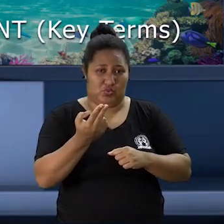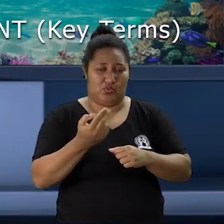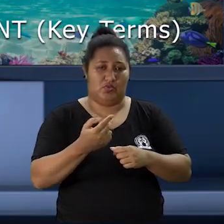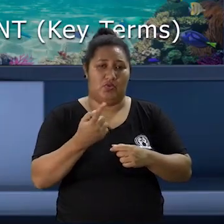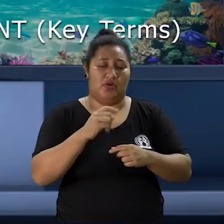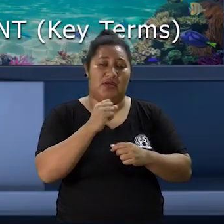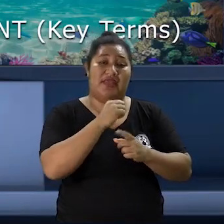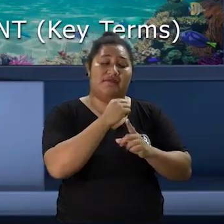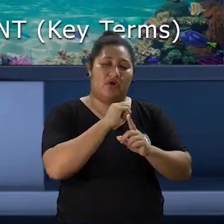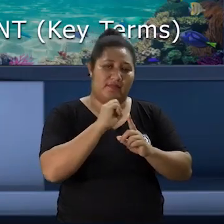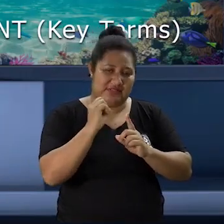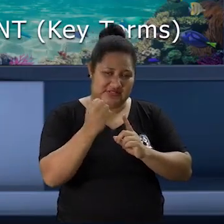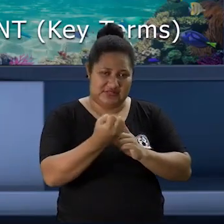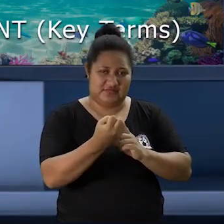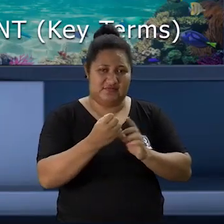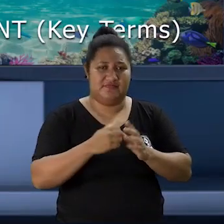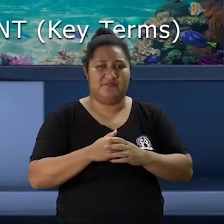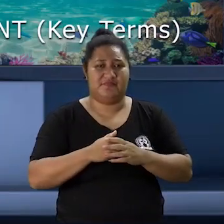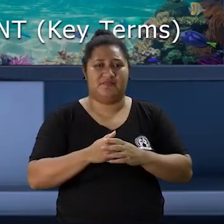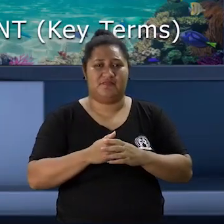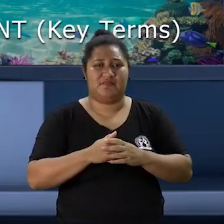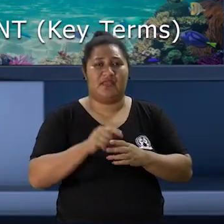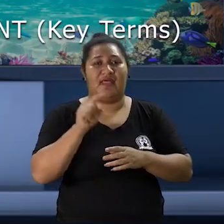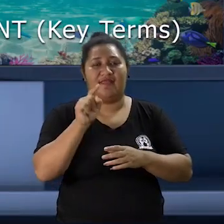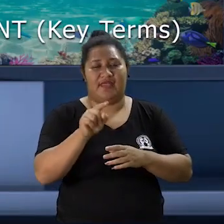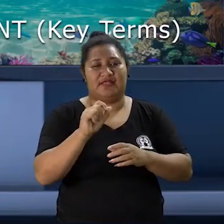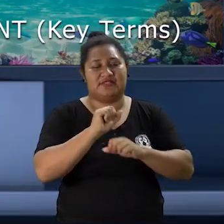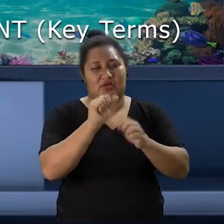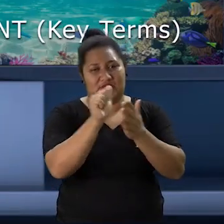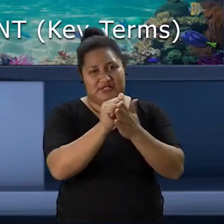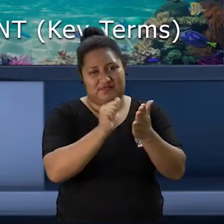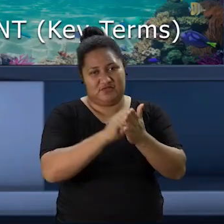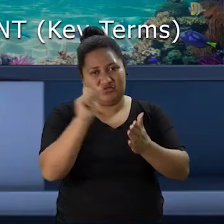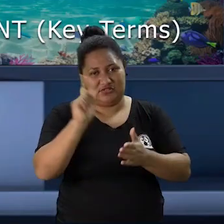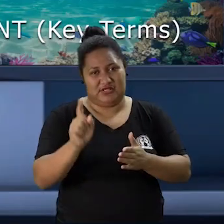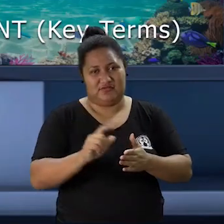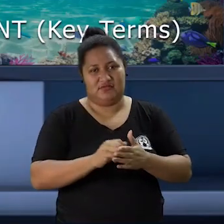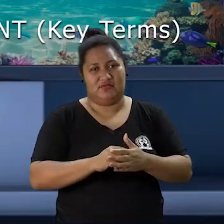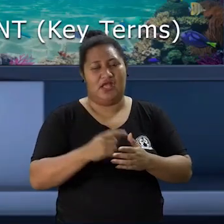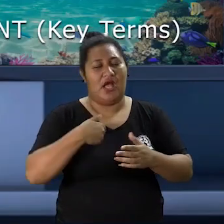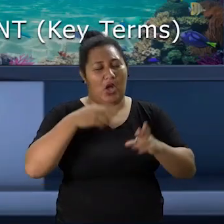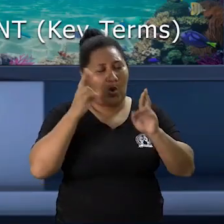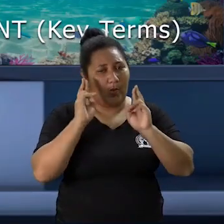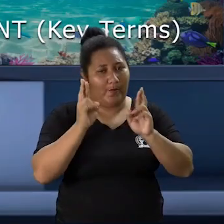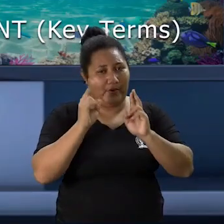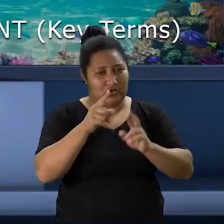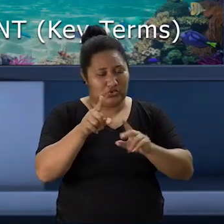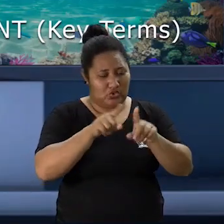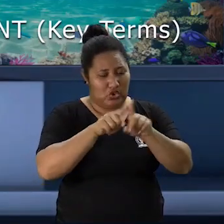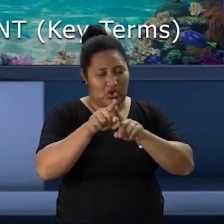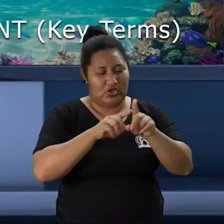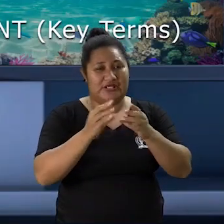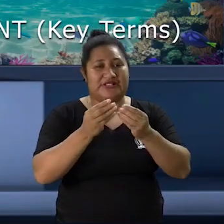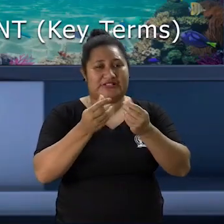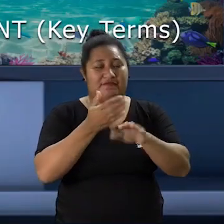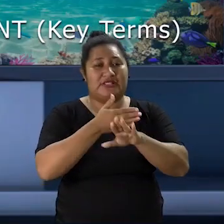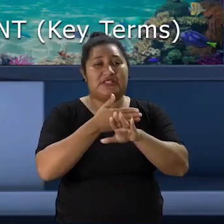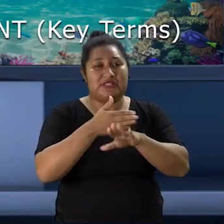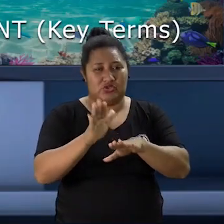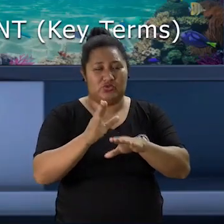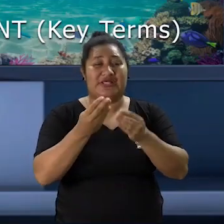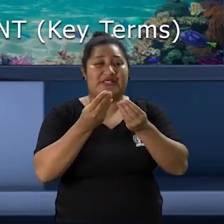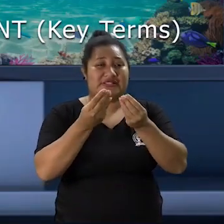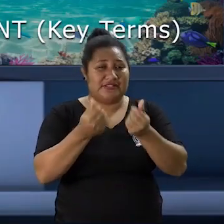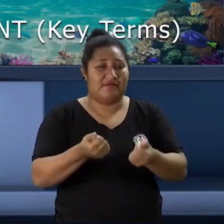o manga whaale nātura. And that is our lesson for today. I hope you have learned something new and something